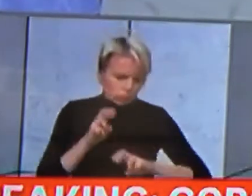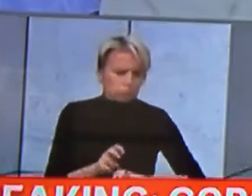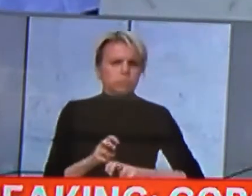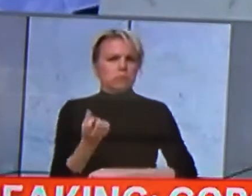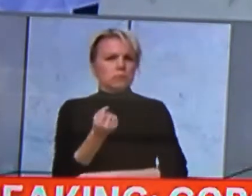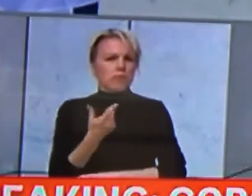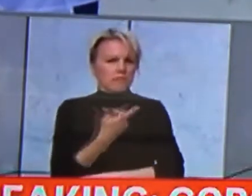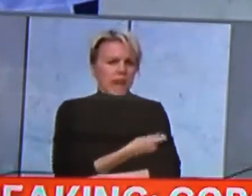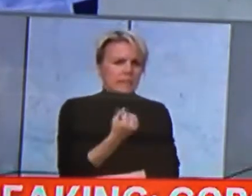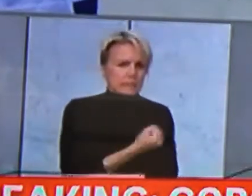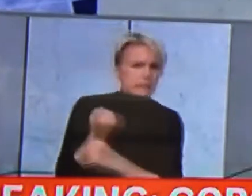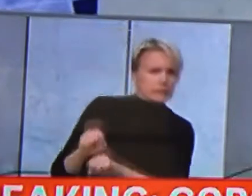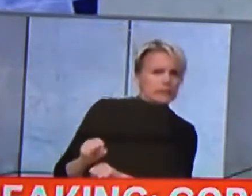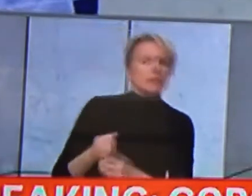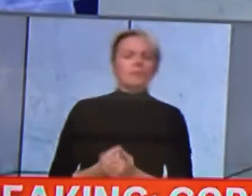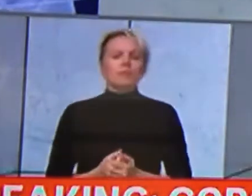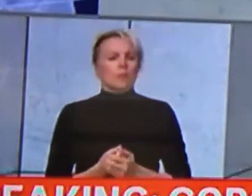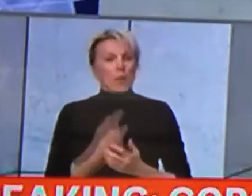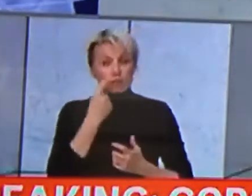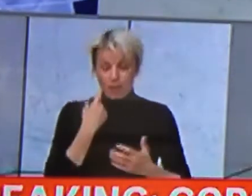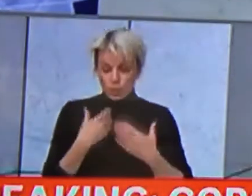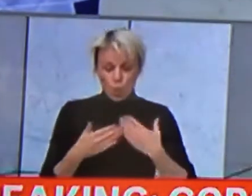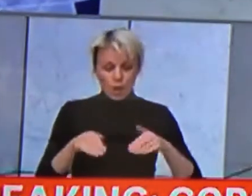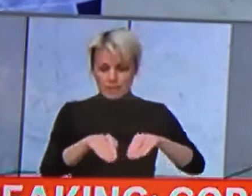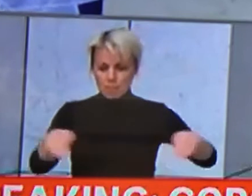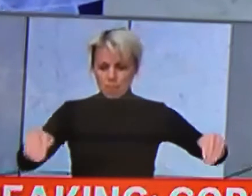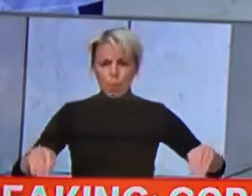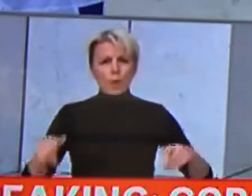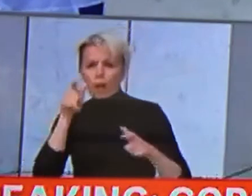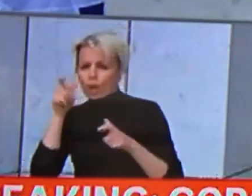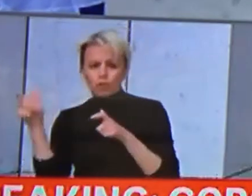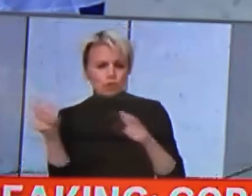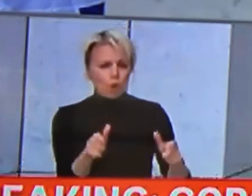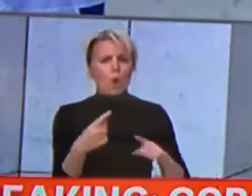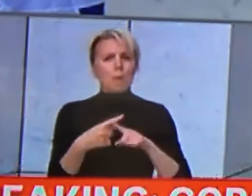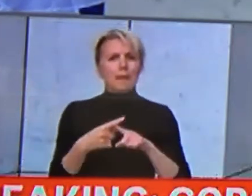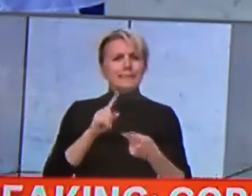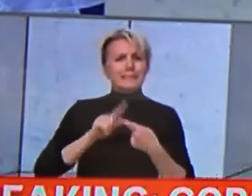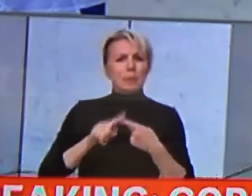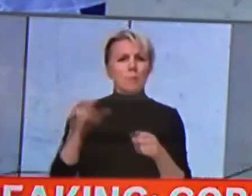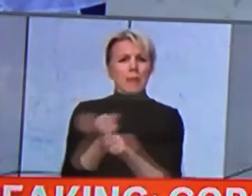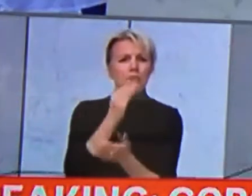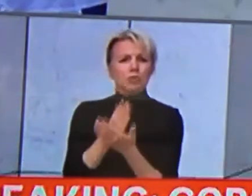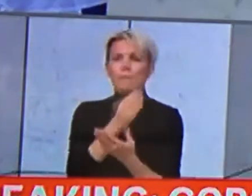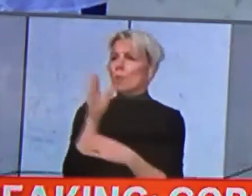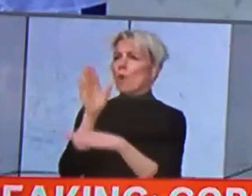around border arrangements, keeping the supply lines open for essential medical supplies, that's very important, and there